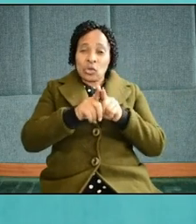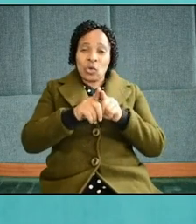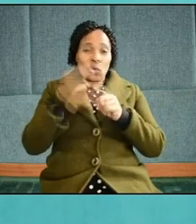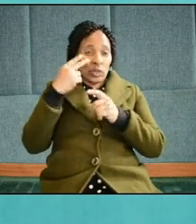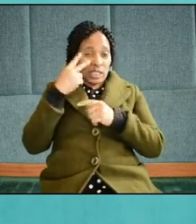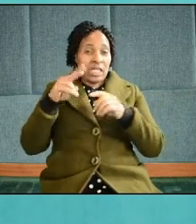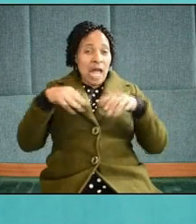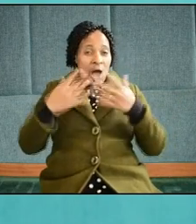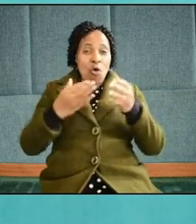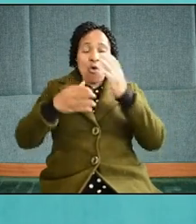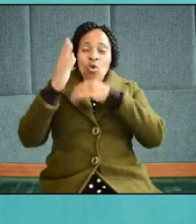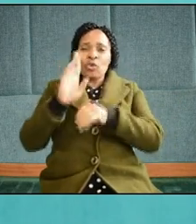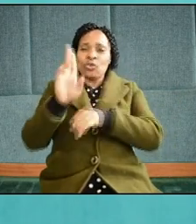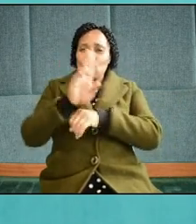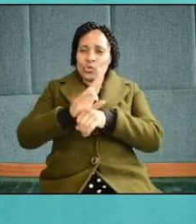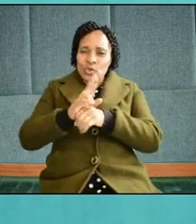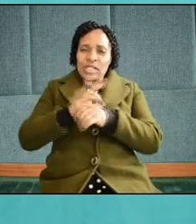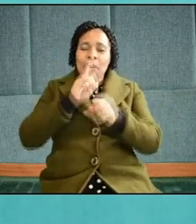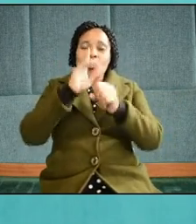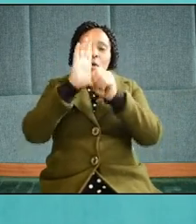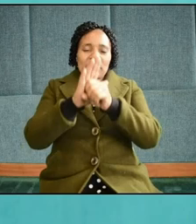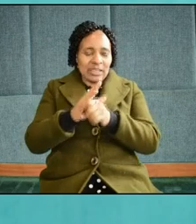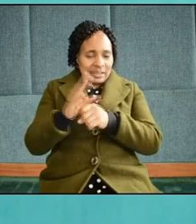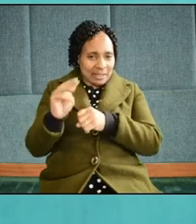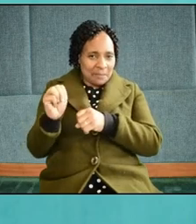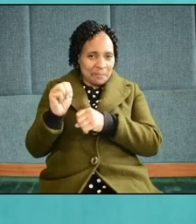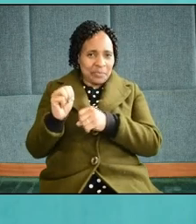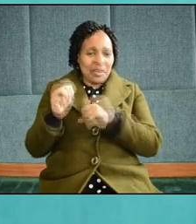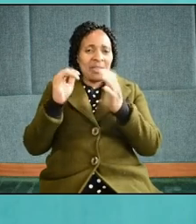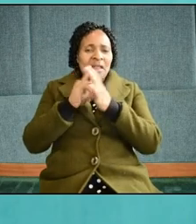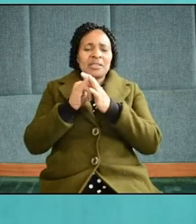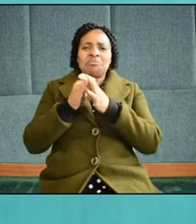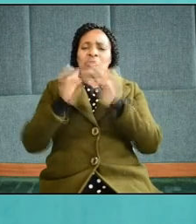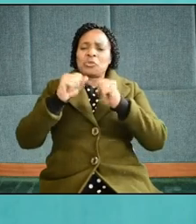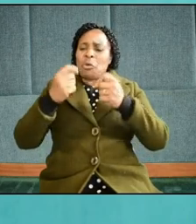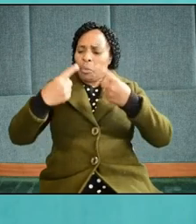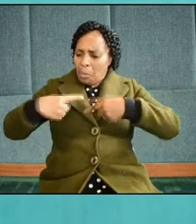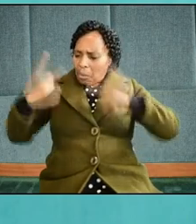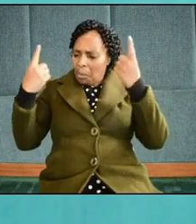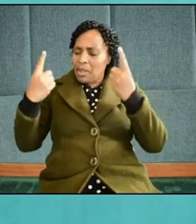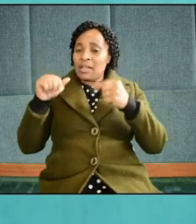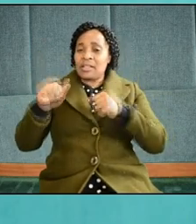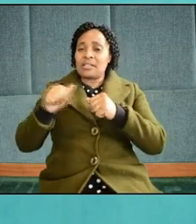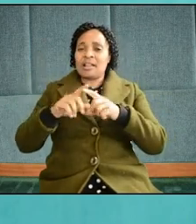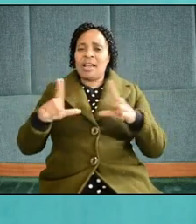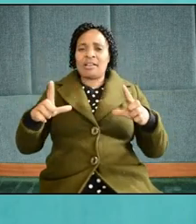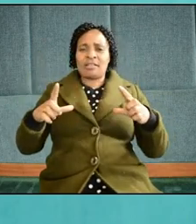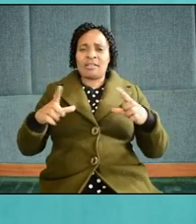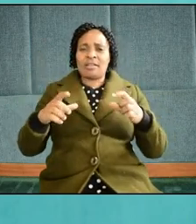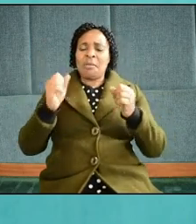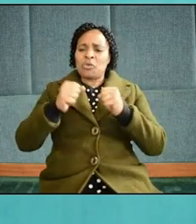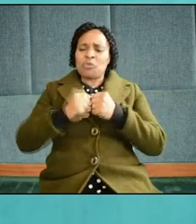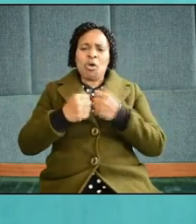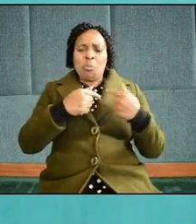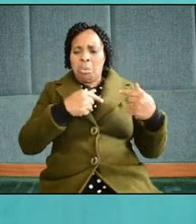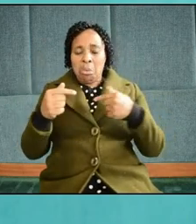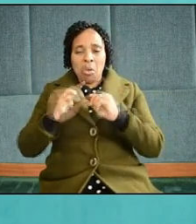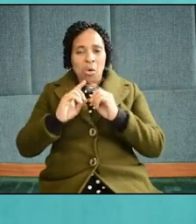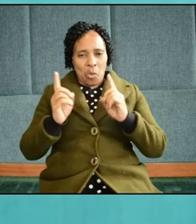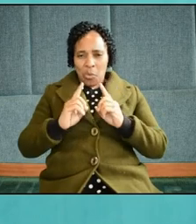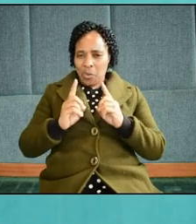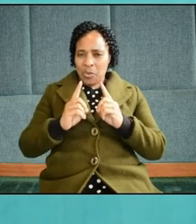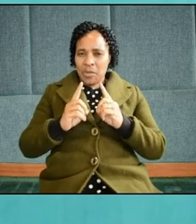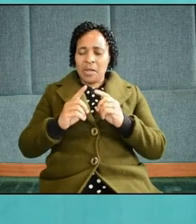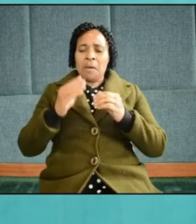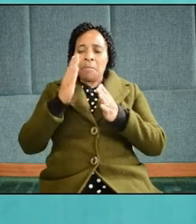God used them. God promises them that they're going to conquer, despite them not even having the warfare, despite them